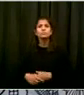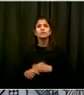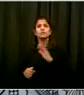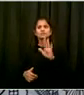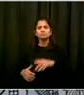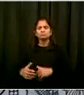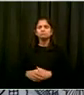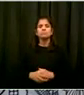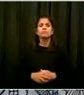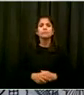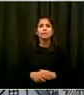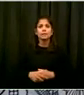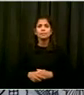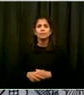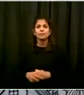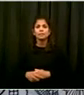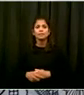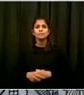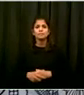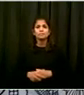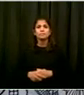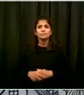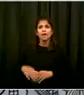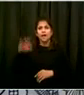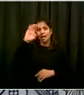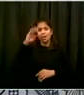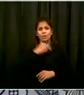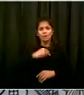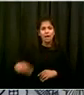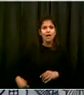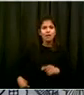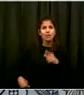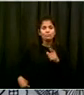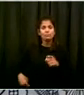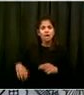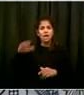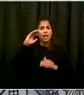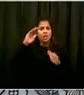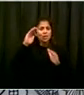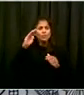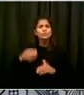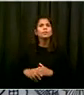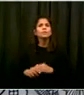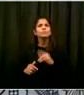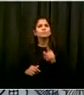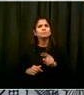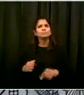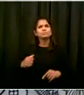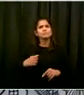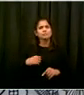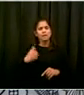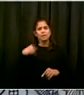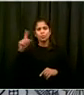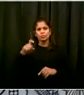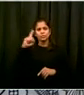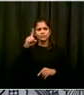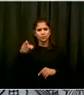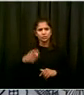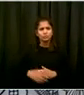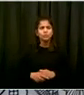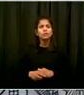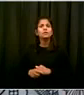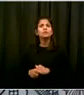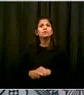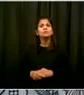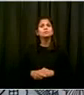880. Hi there, Mr. Mayor, and everybody on the call. Mr. Mayor, so crowds are burning masks in the street. It